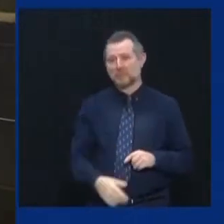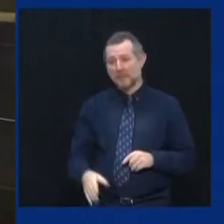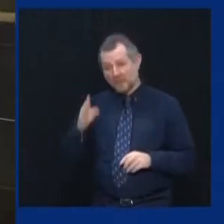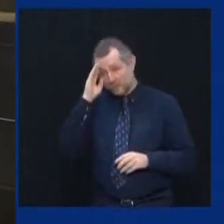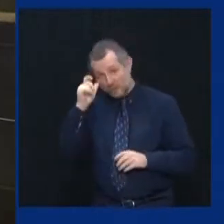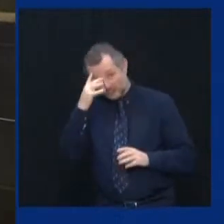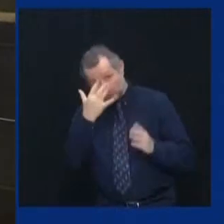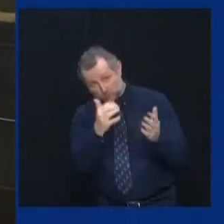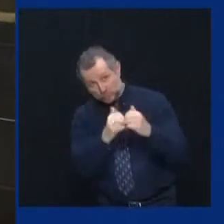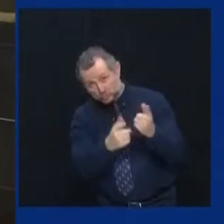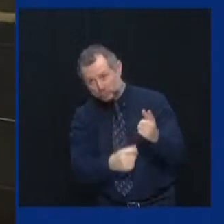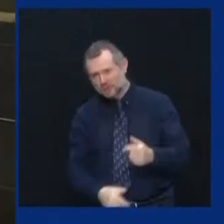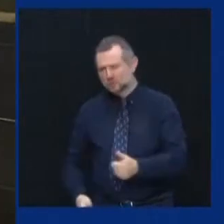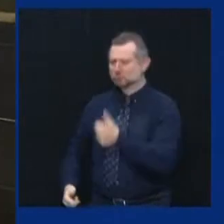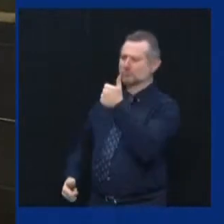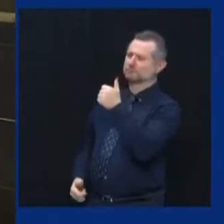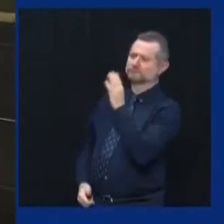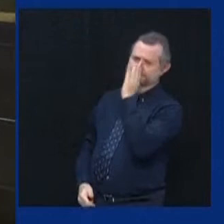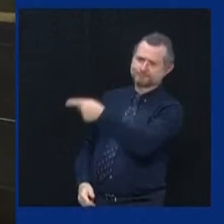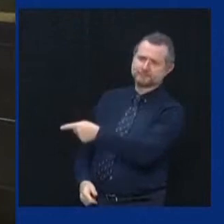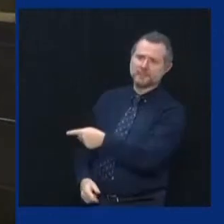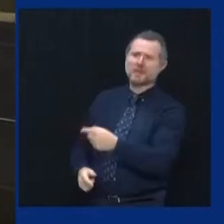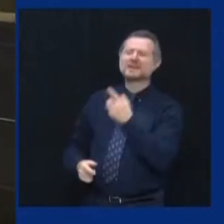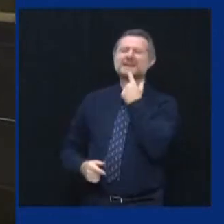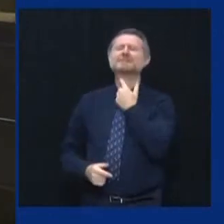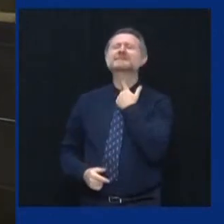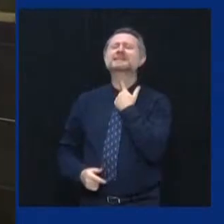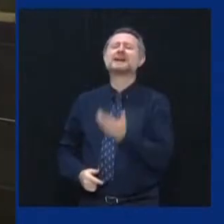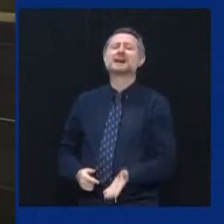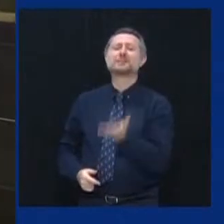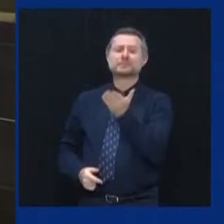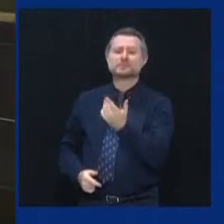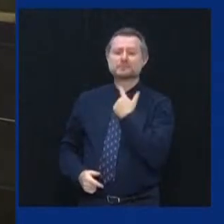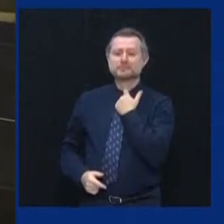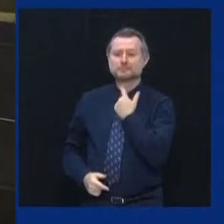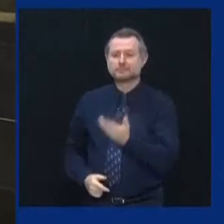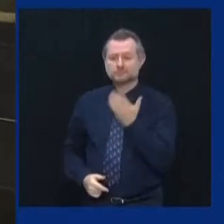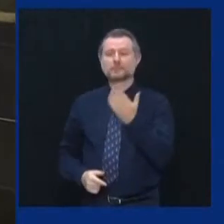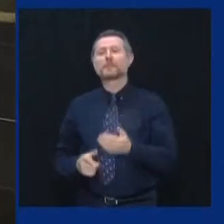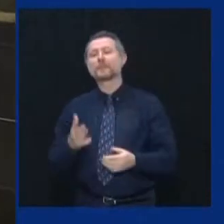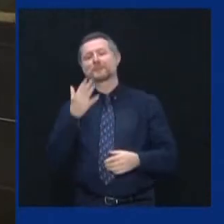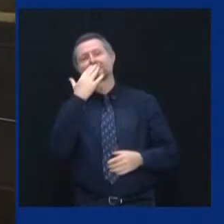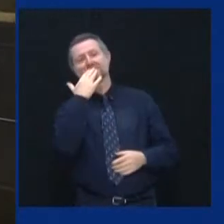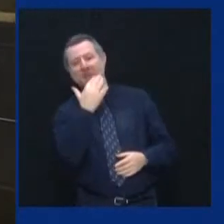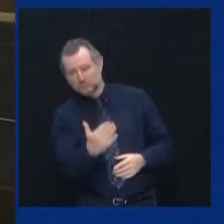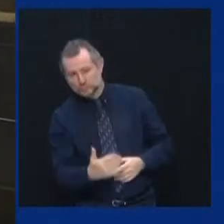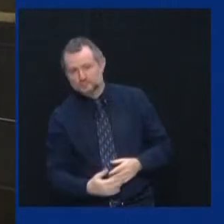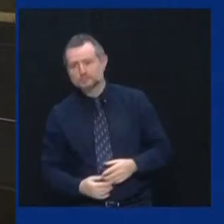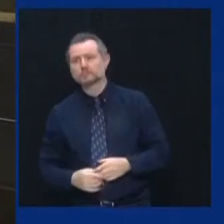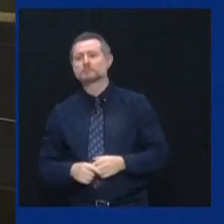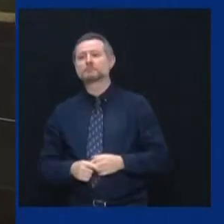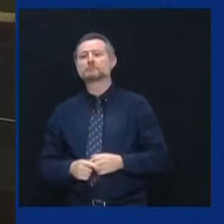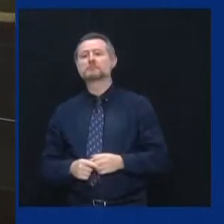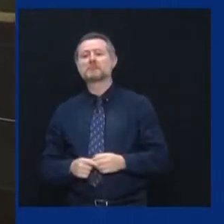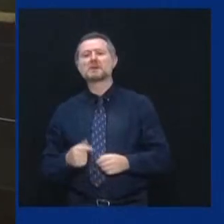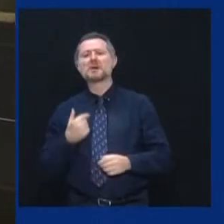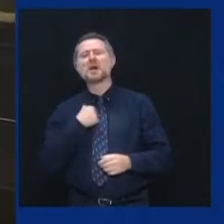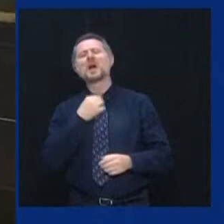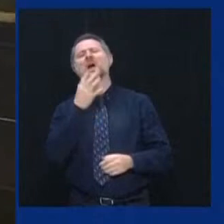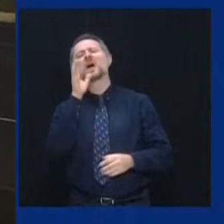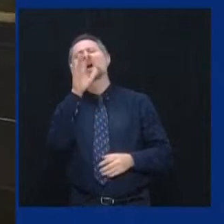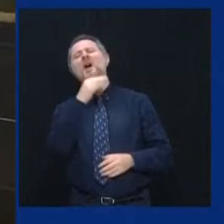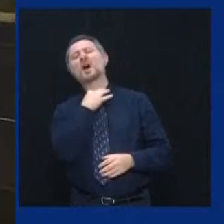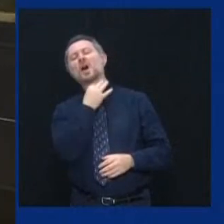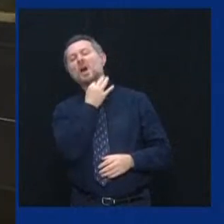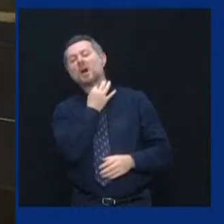you? How are you, Morgan? You have to speak up a little bit. Thank you. So I was wondering exactly